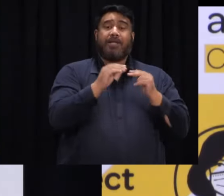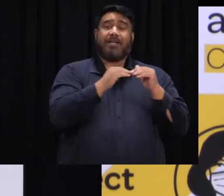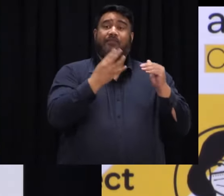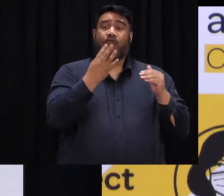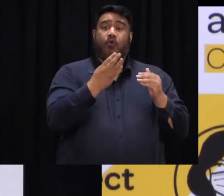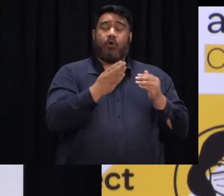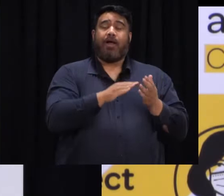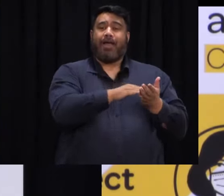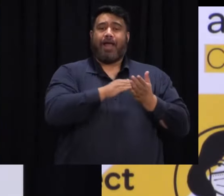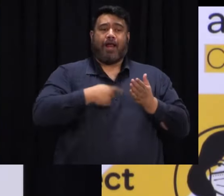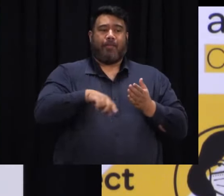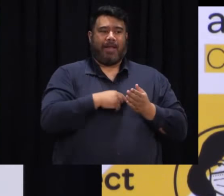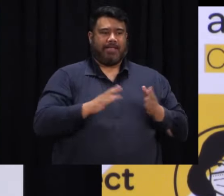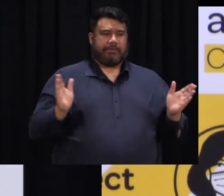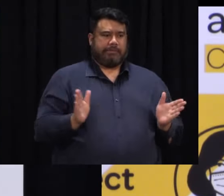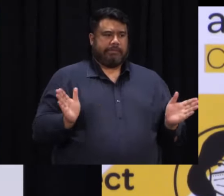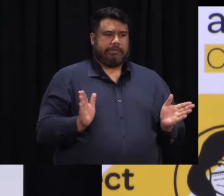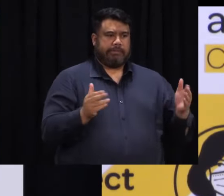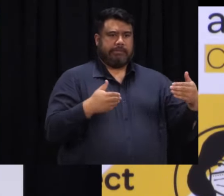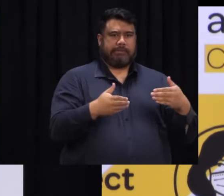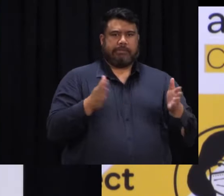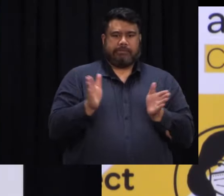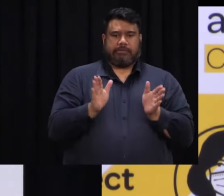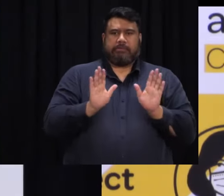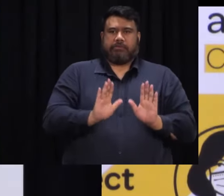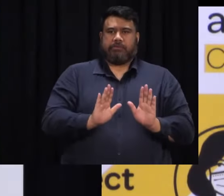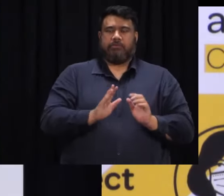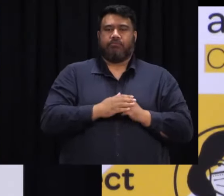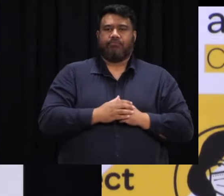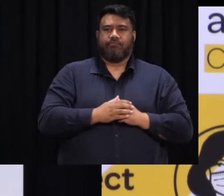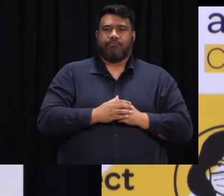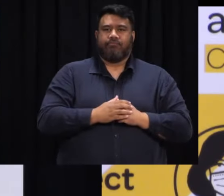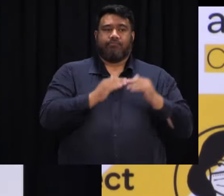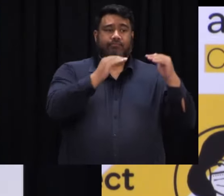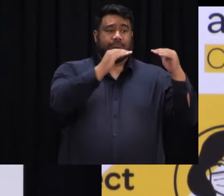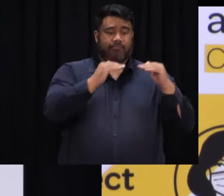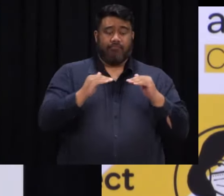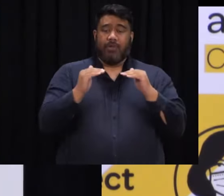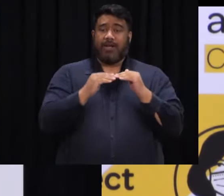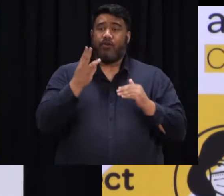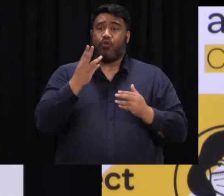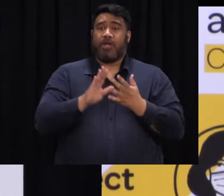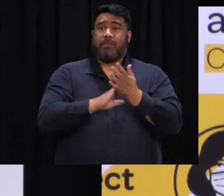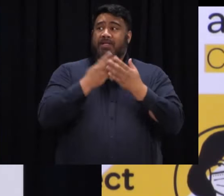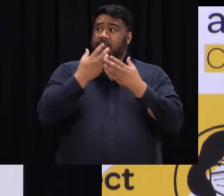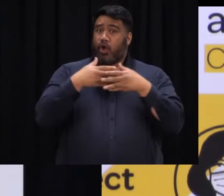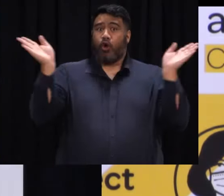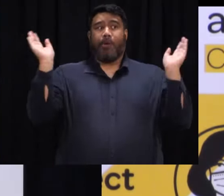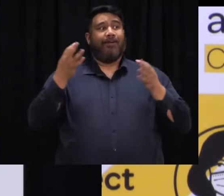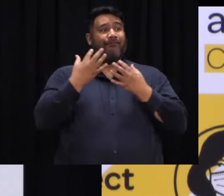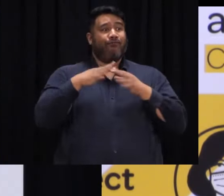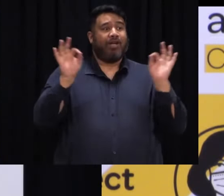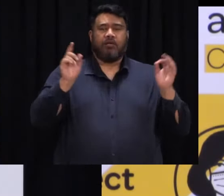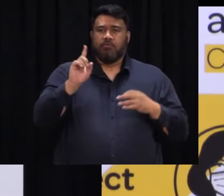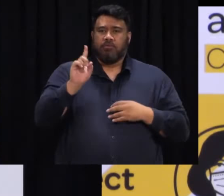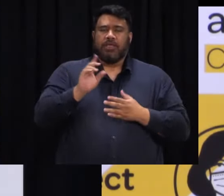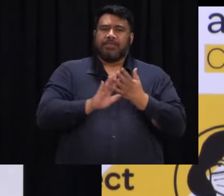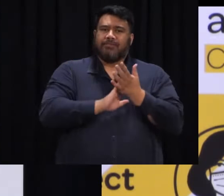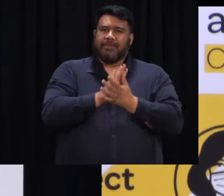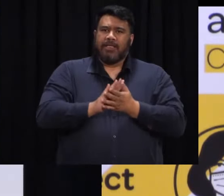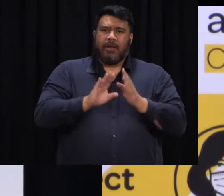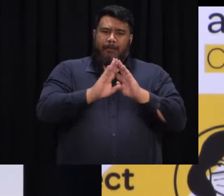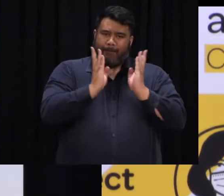going. Level 3 is not a situation where we are broadly opening up. You stay in your bubbles, distance is kept,